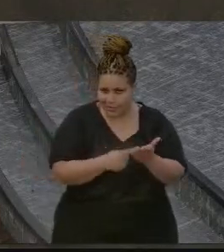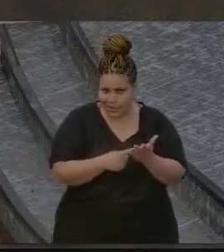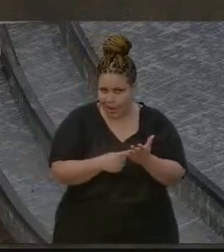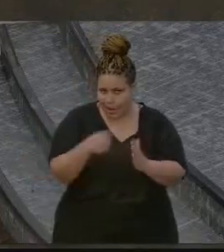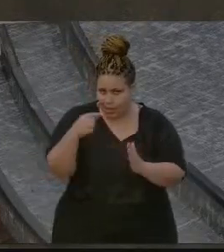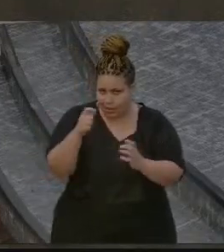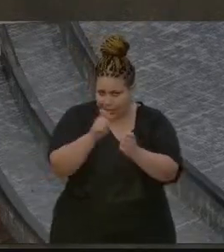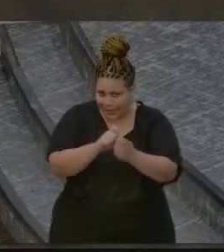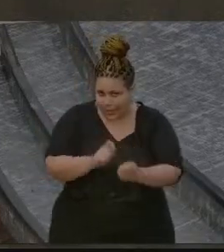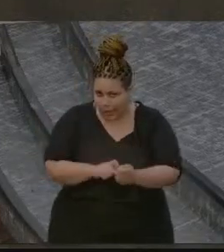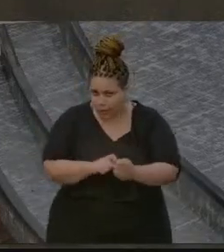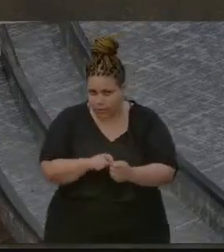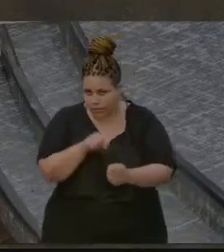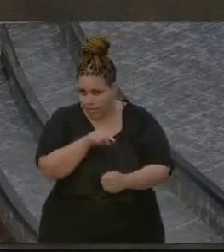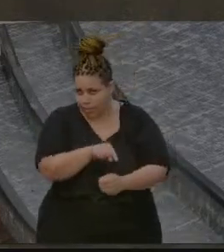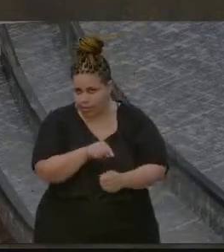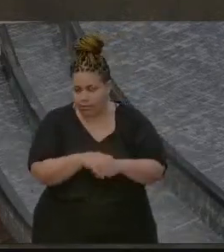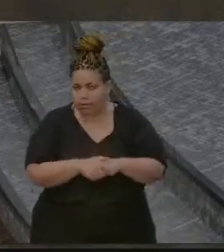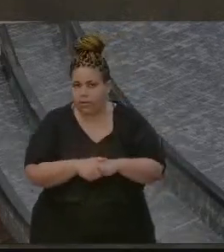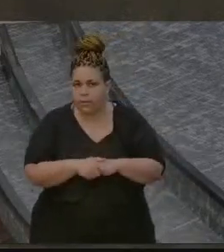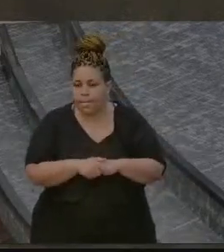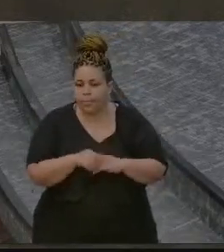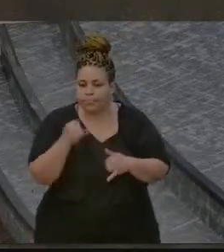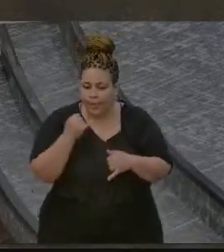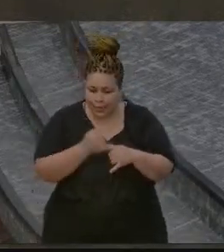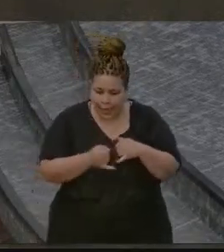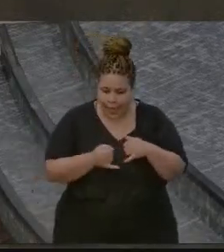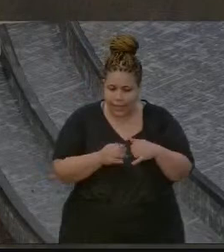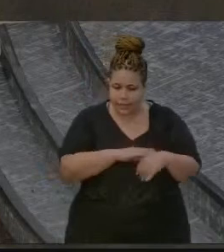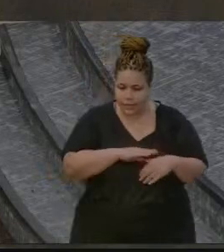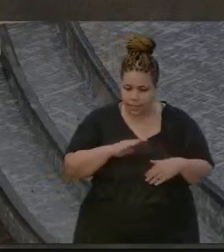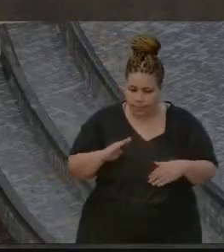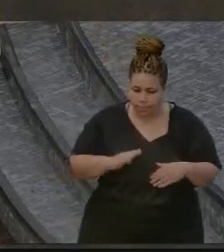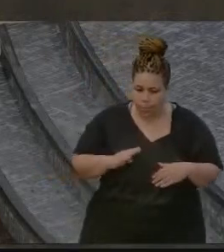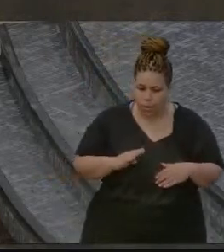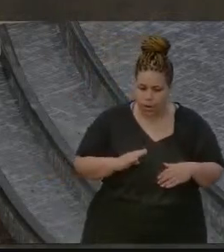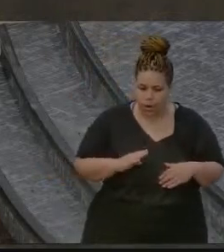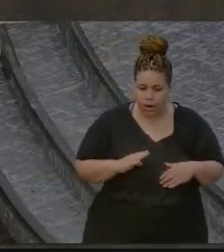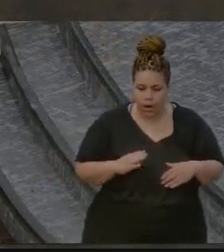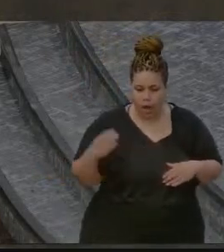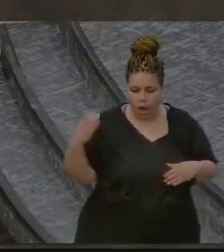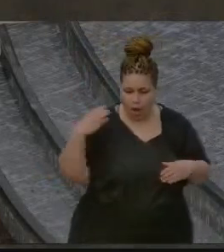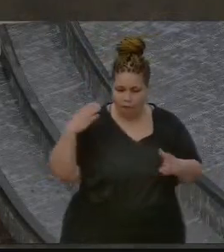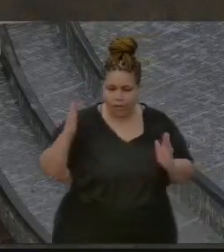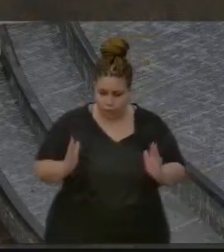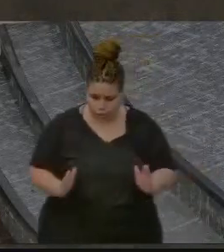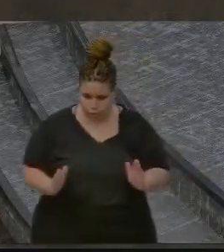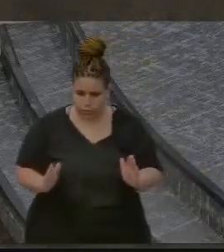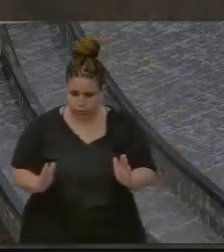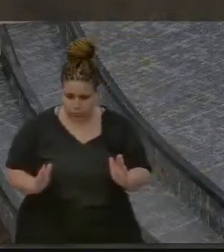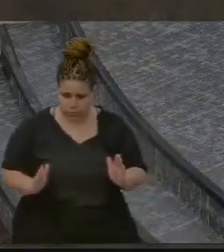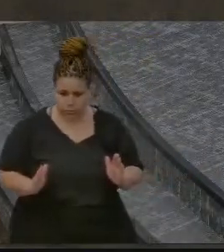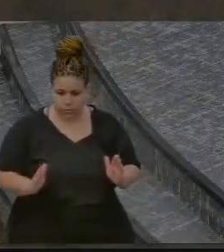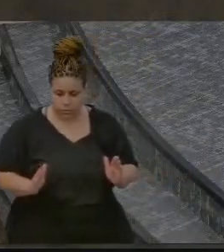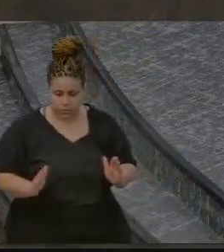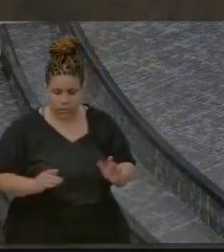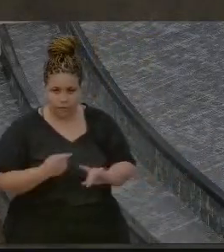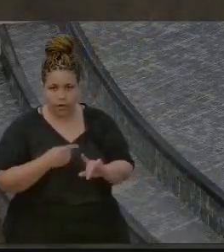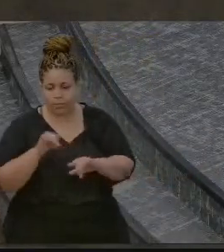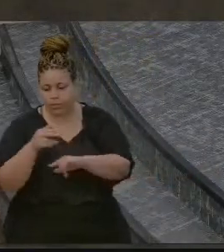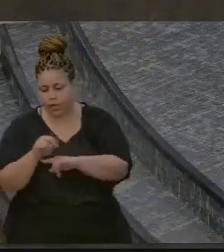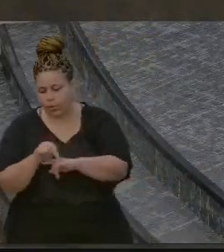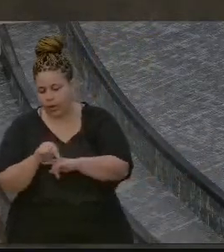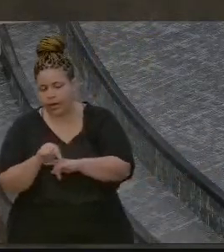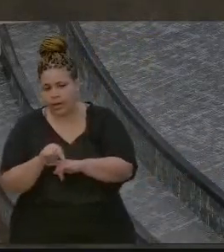then the last one is the board officers. And I had that in the open work flow from January. The changes were last